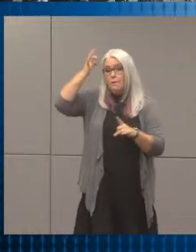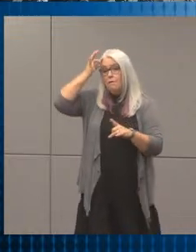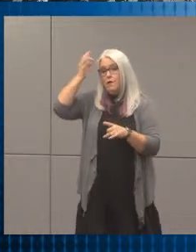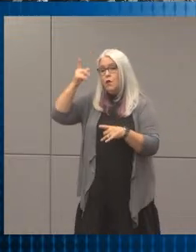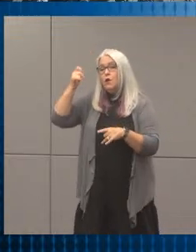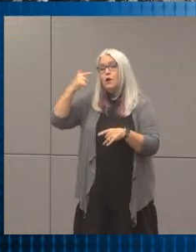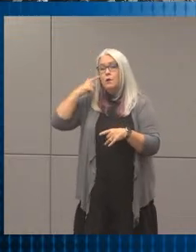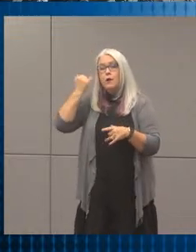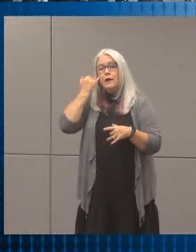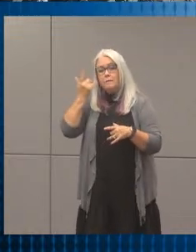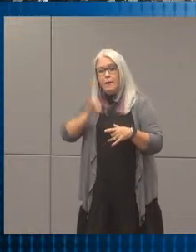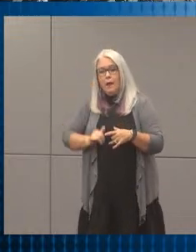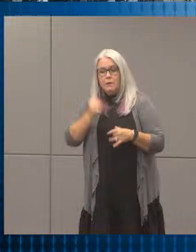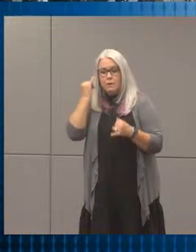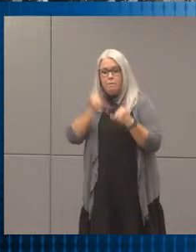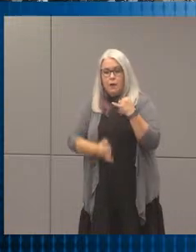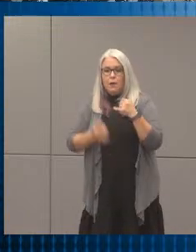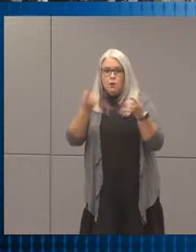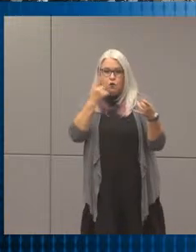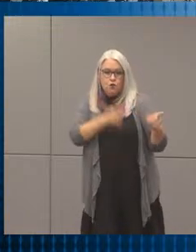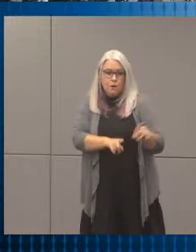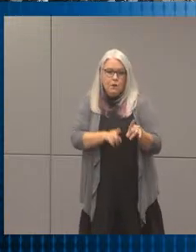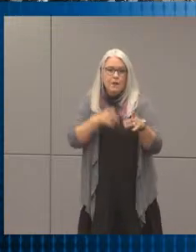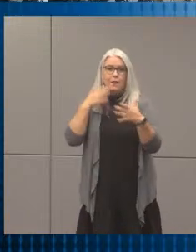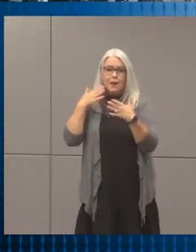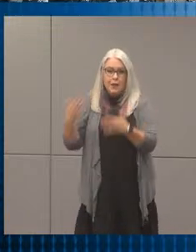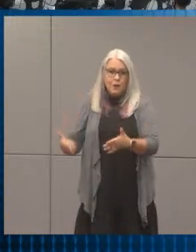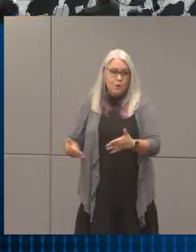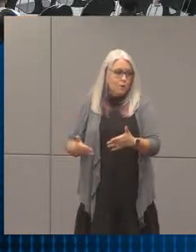final agreement. Thank you.